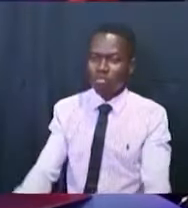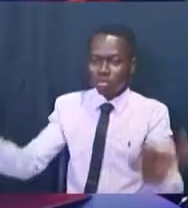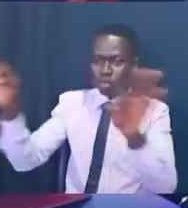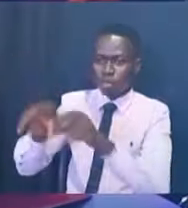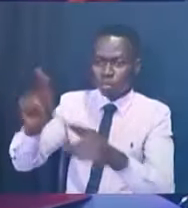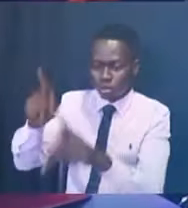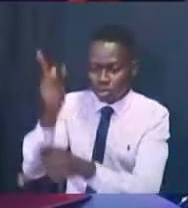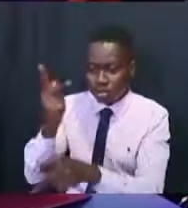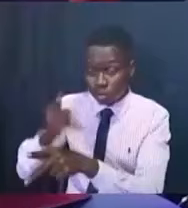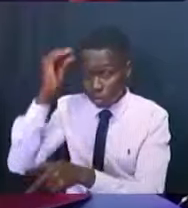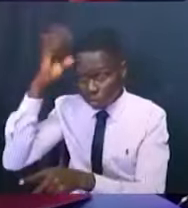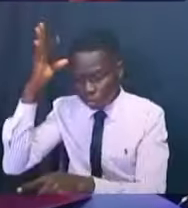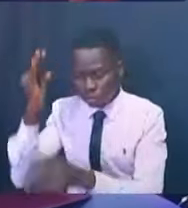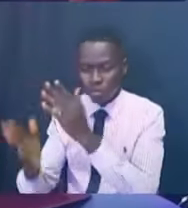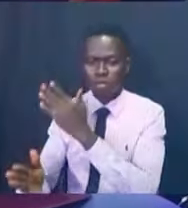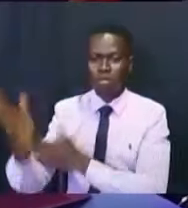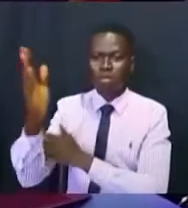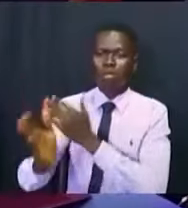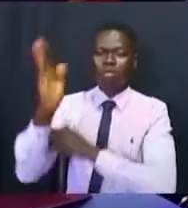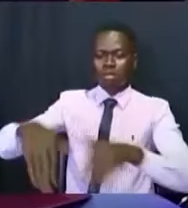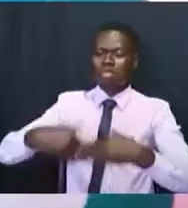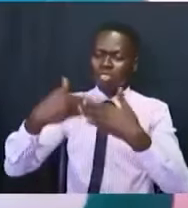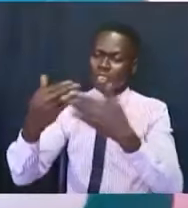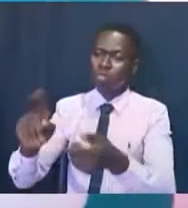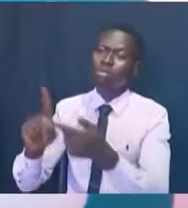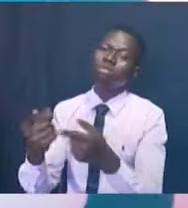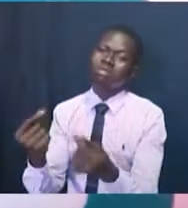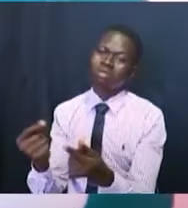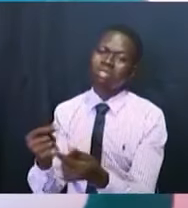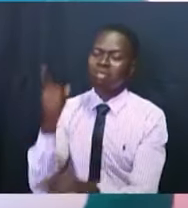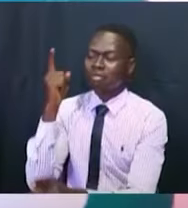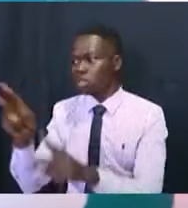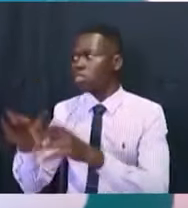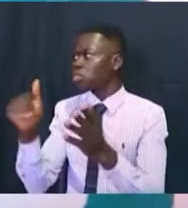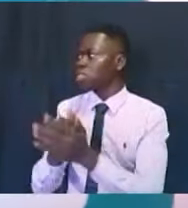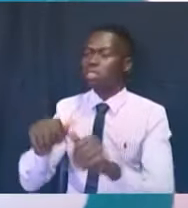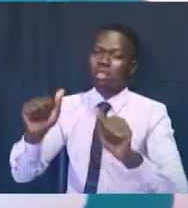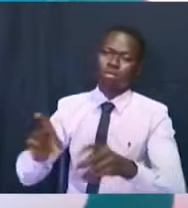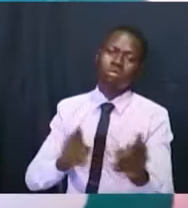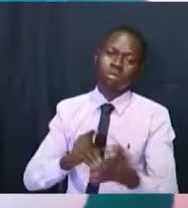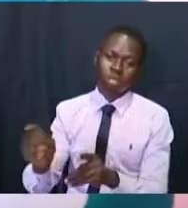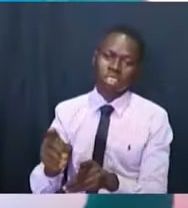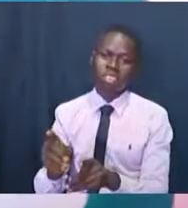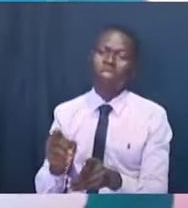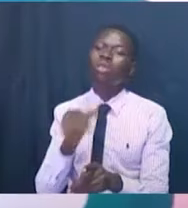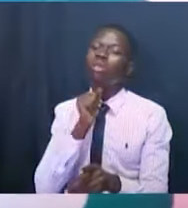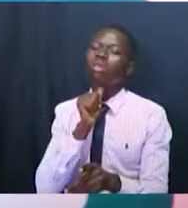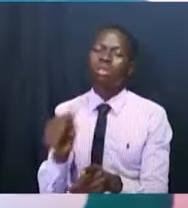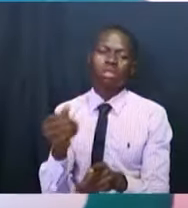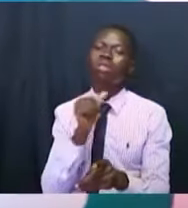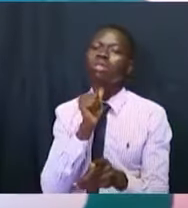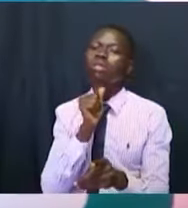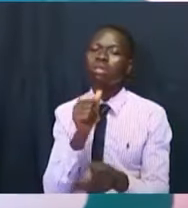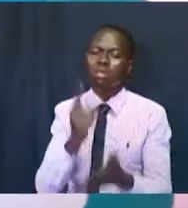retain the knowledge of God, so God gave them over to depraved mind, so that they do what ought not to be